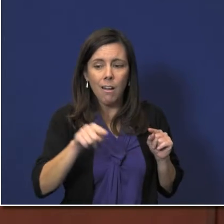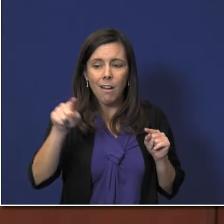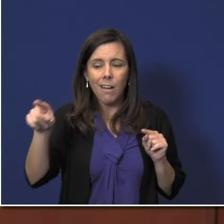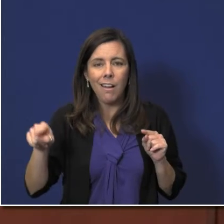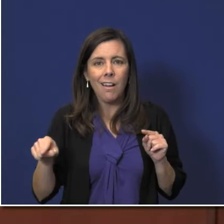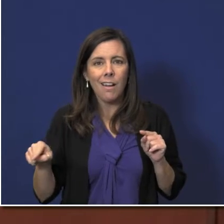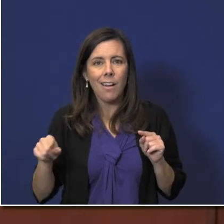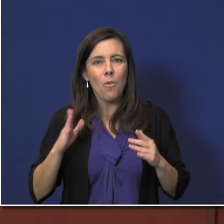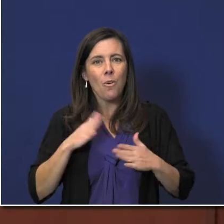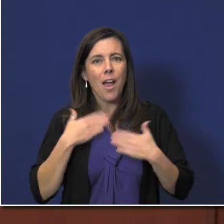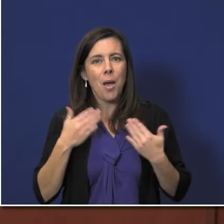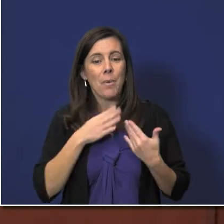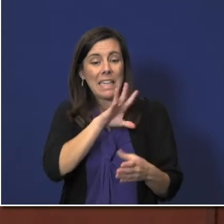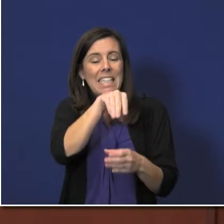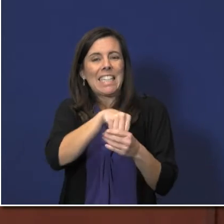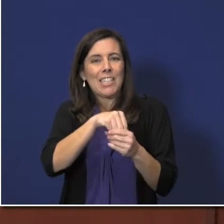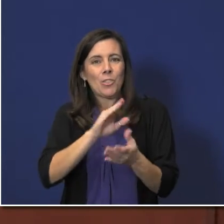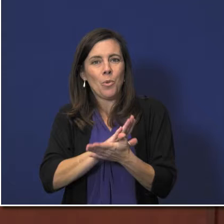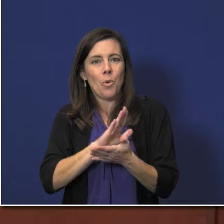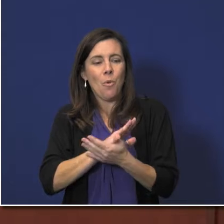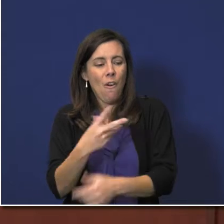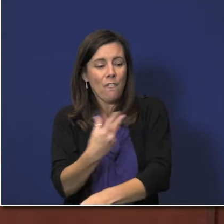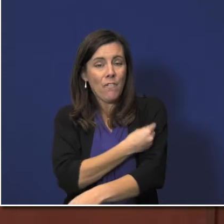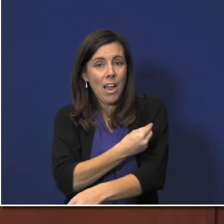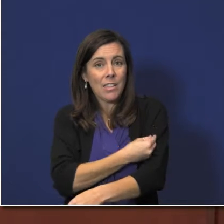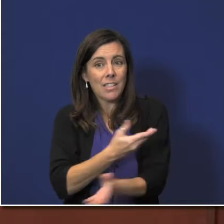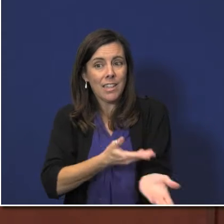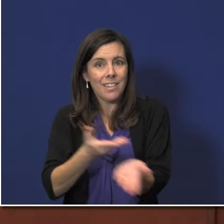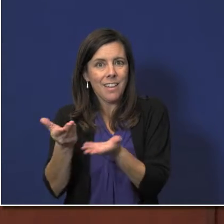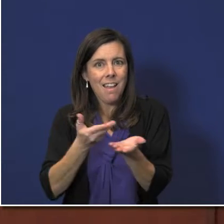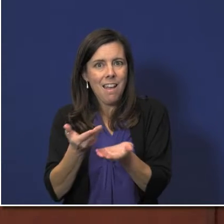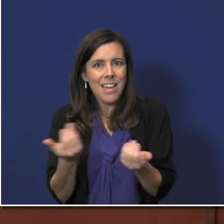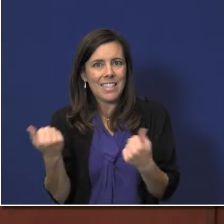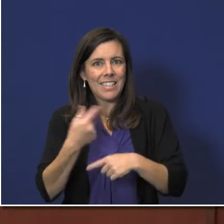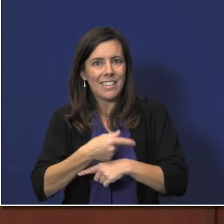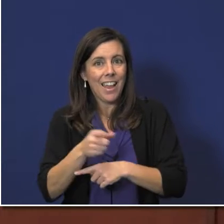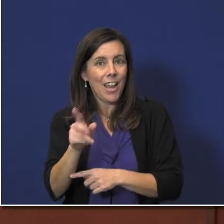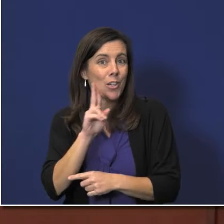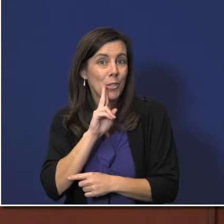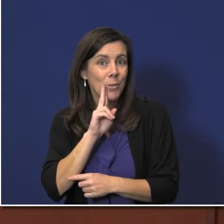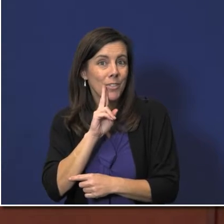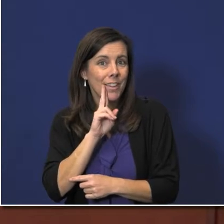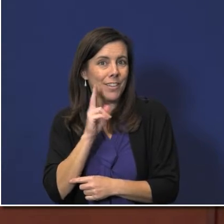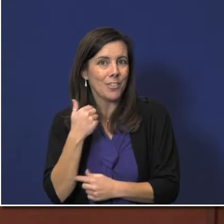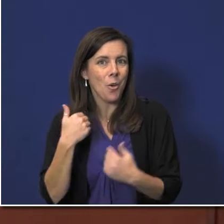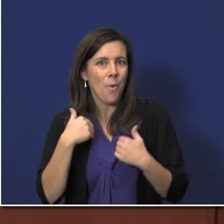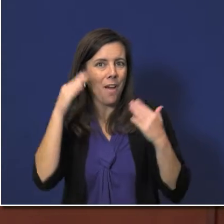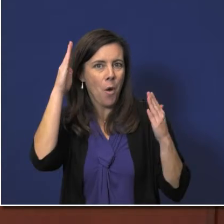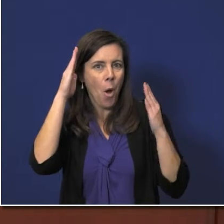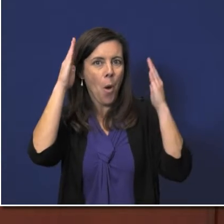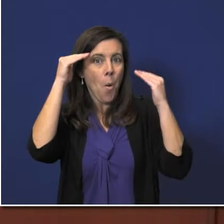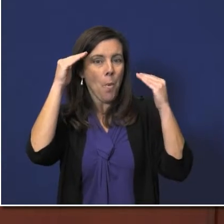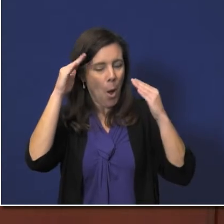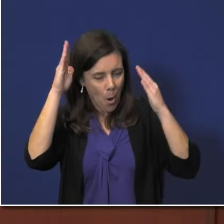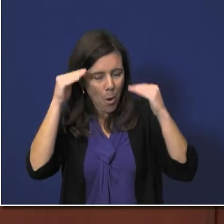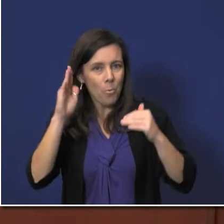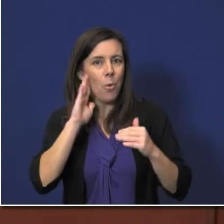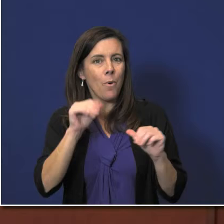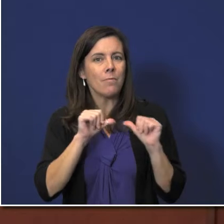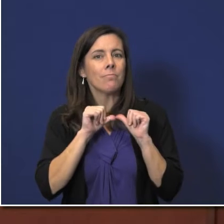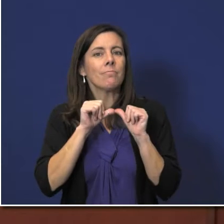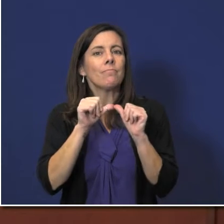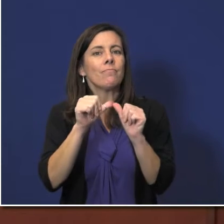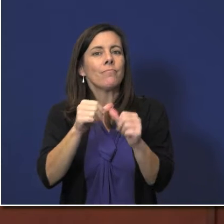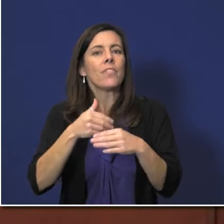school. Vaccines were delivered today in Houston, which brings us hope, and hope will sustain us for the next 3